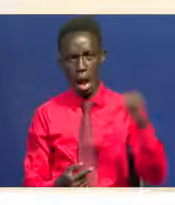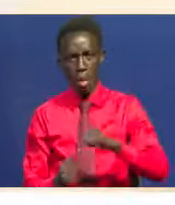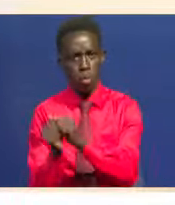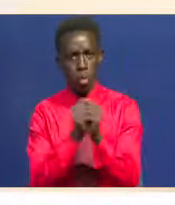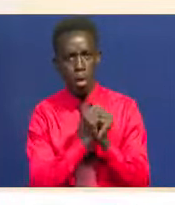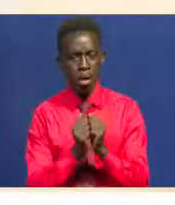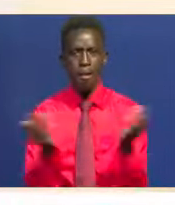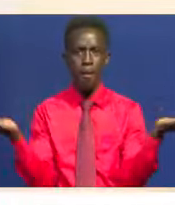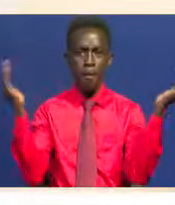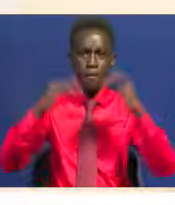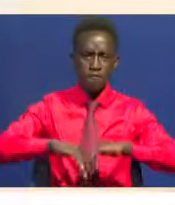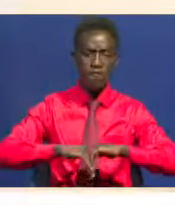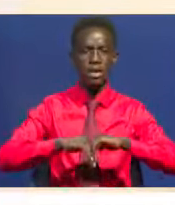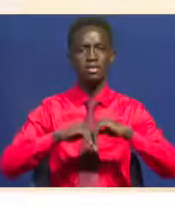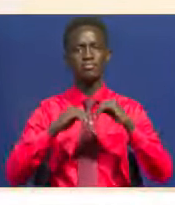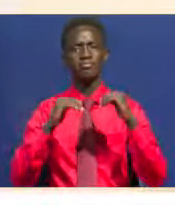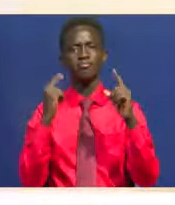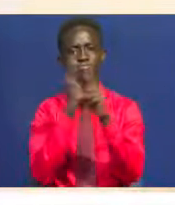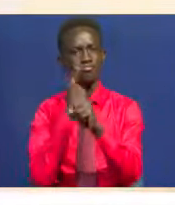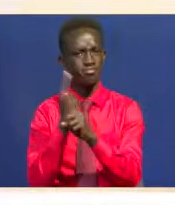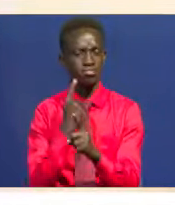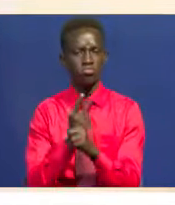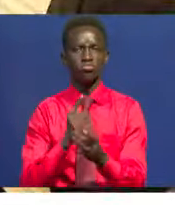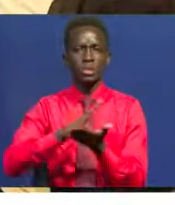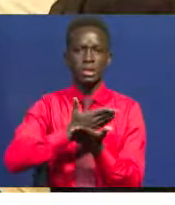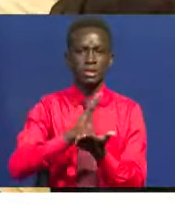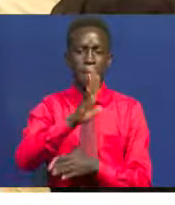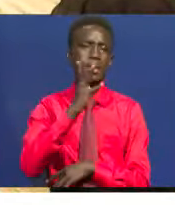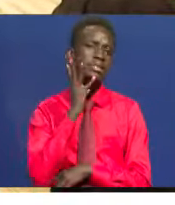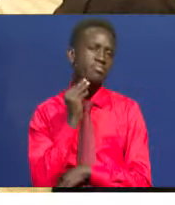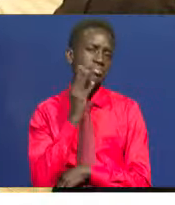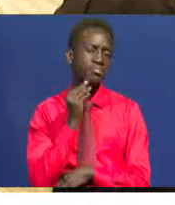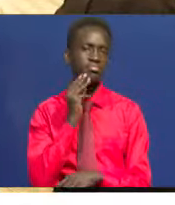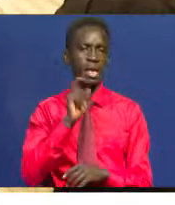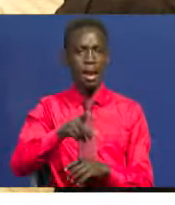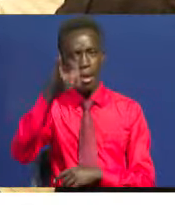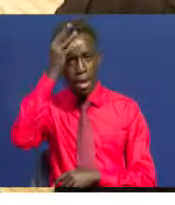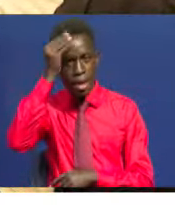in conventions, to be able to share their own experiences and learn from each other.